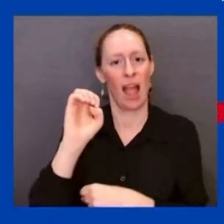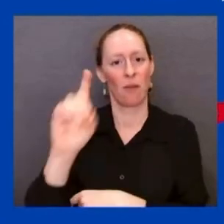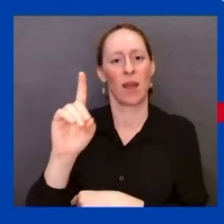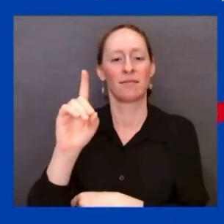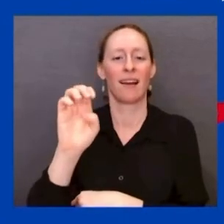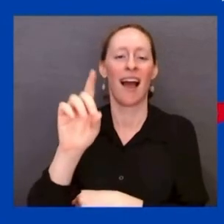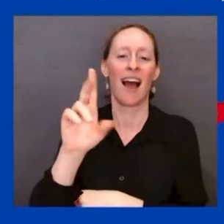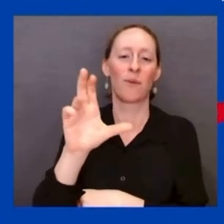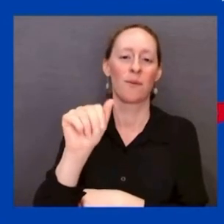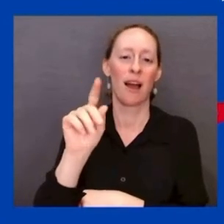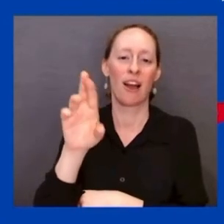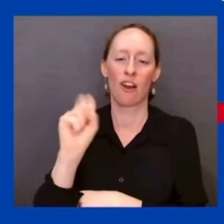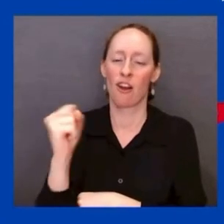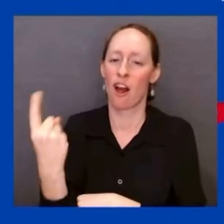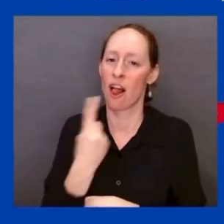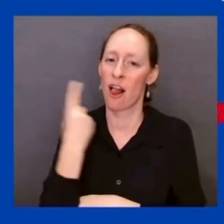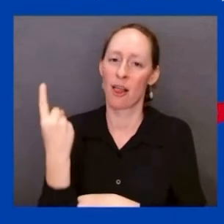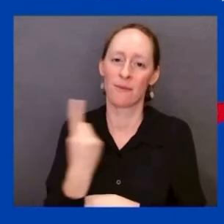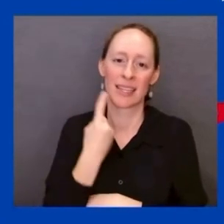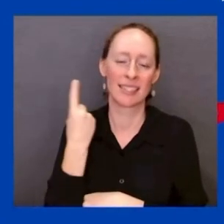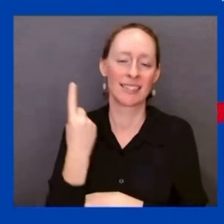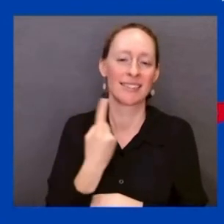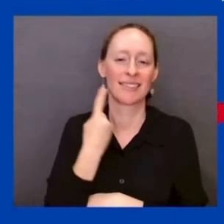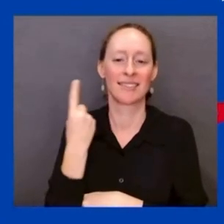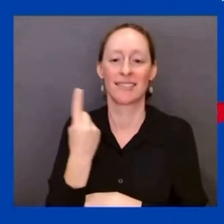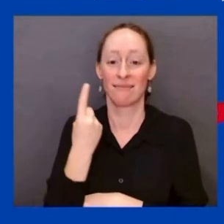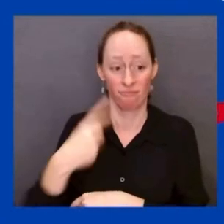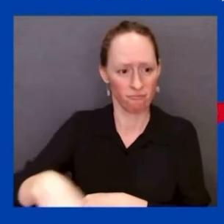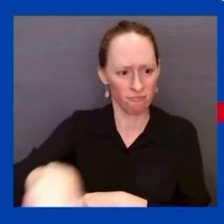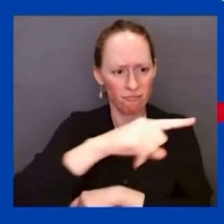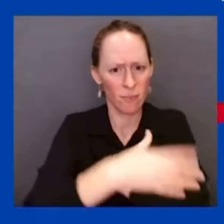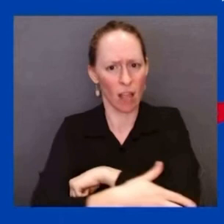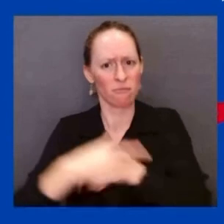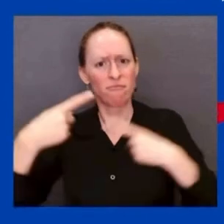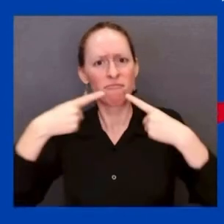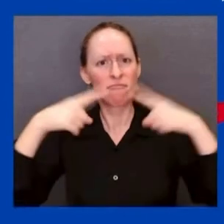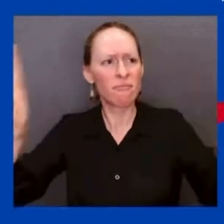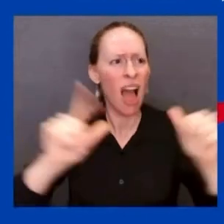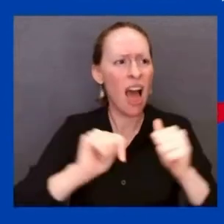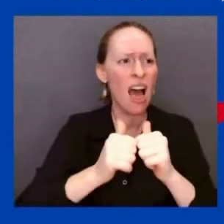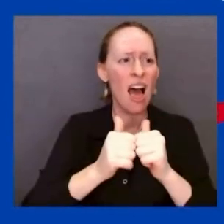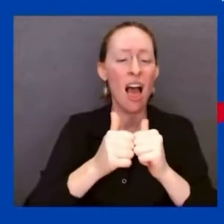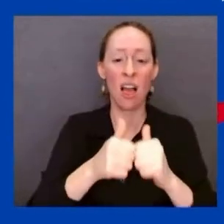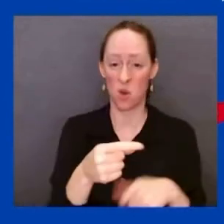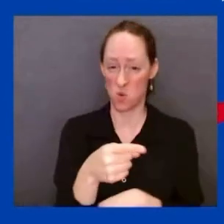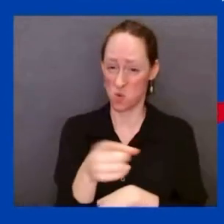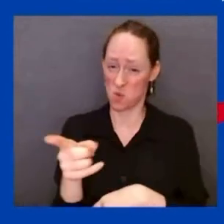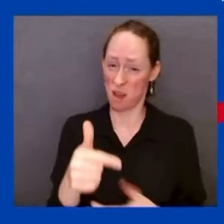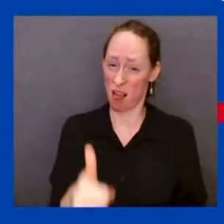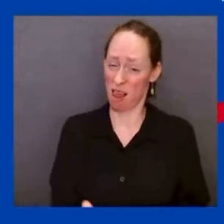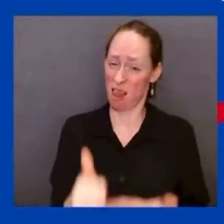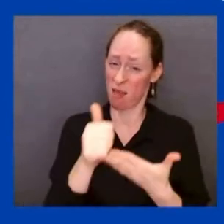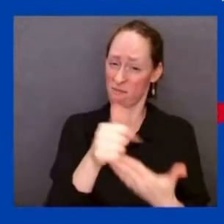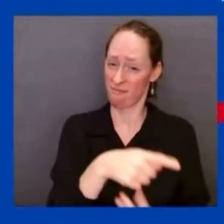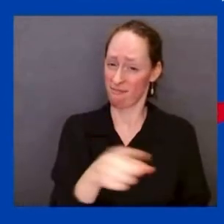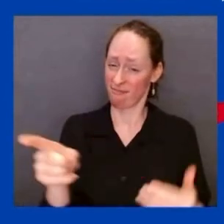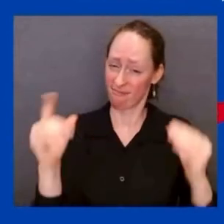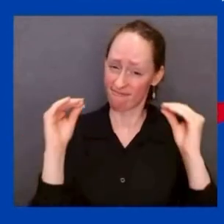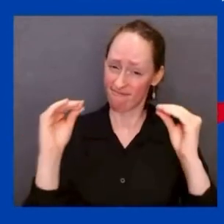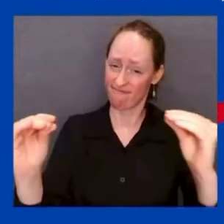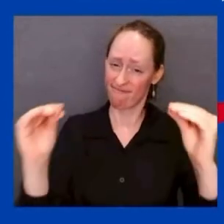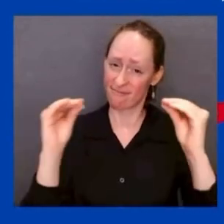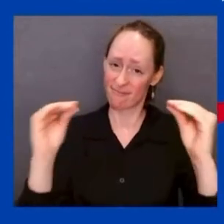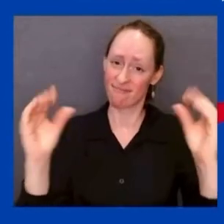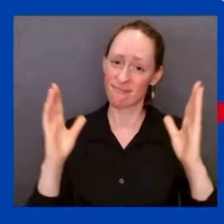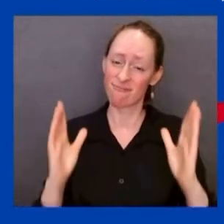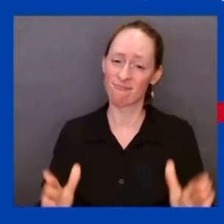educators, who shape our students' lives. And so, you know, we've invested so much in our schools,